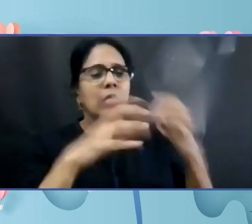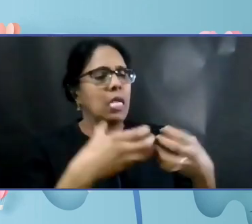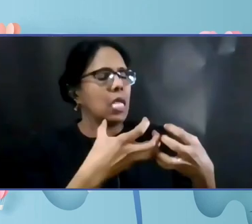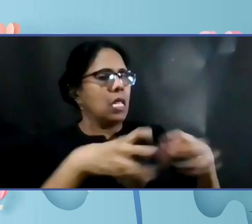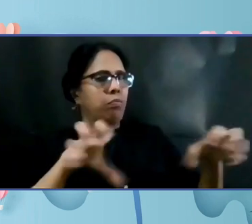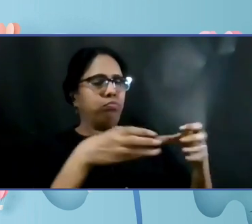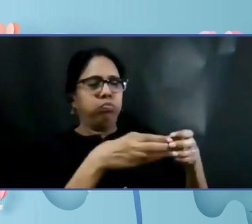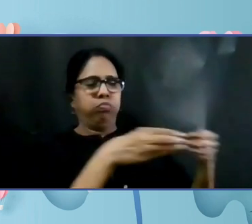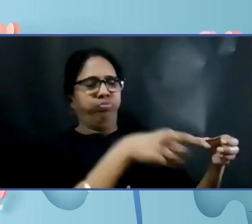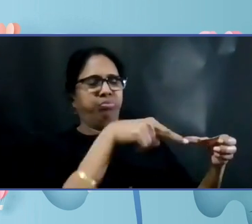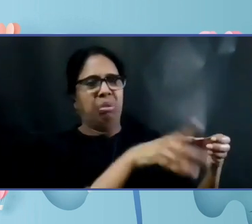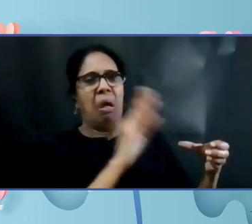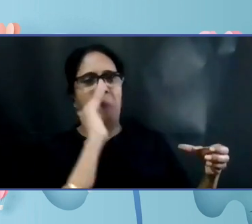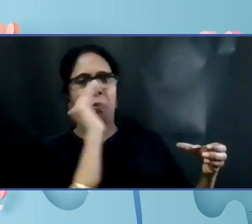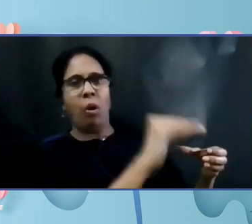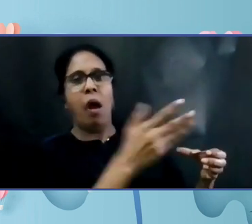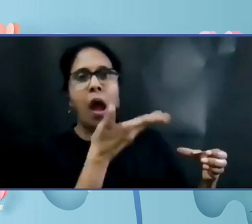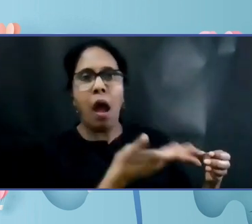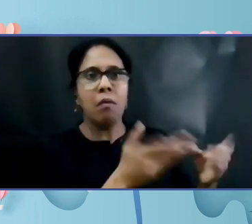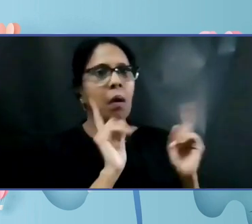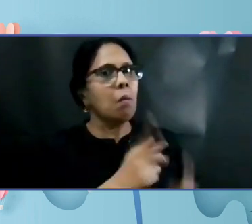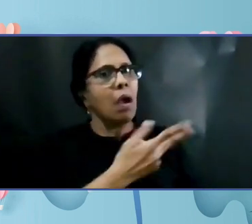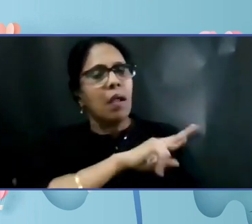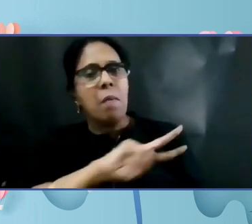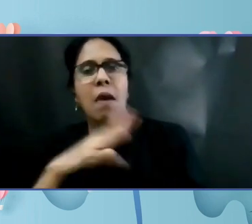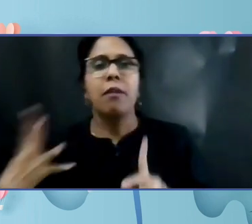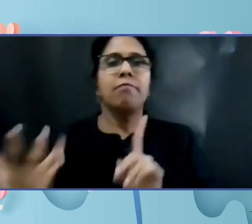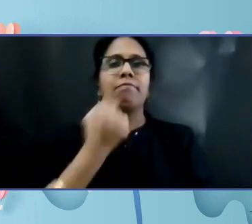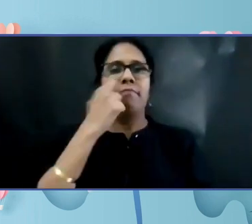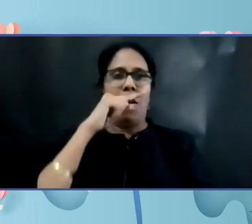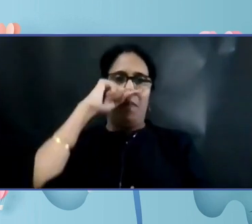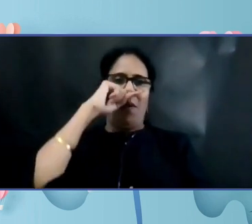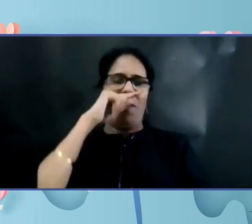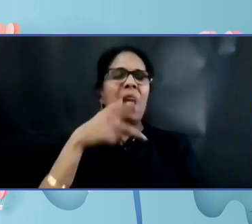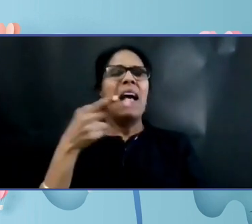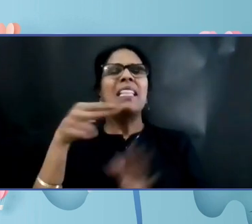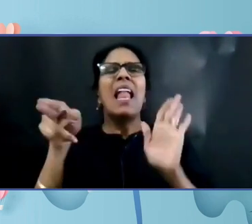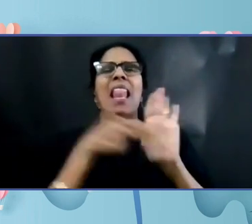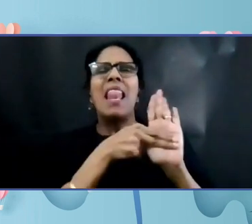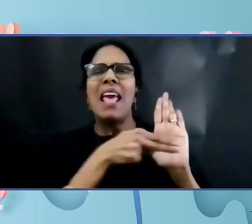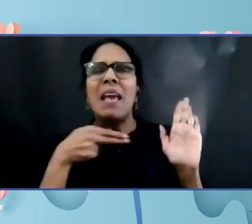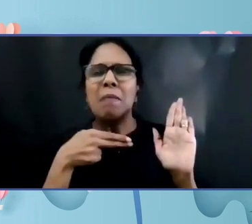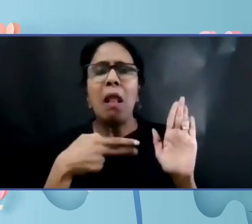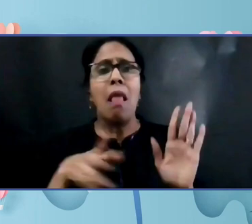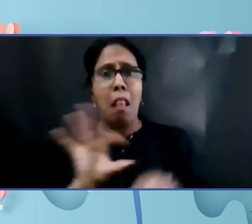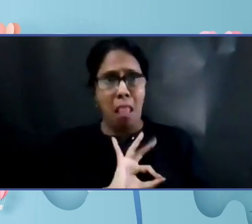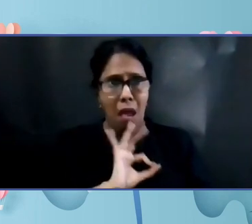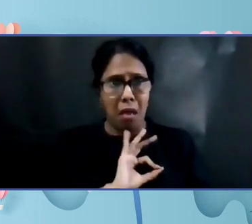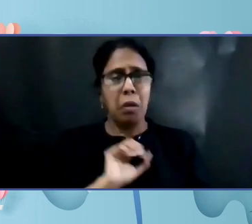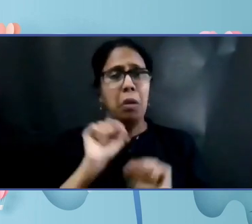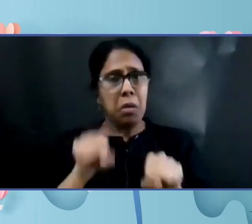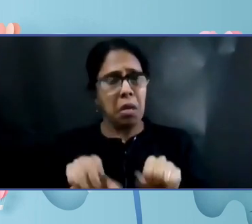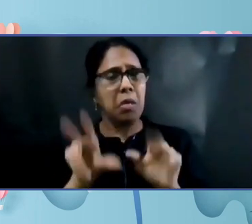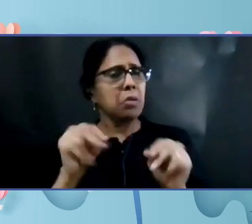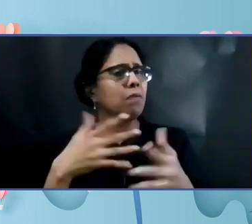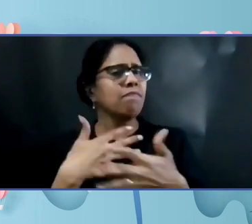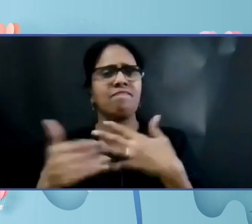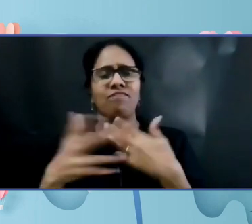So my point is, whether we like the name or not, Let's be proud of our label